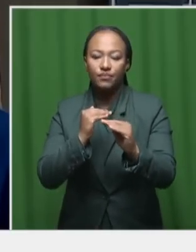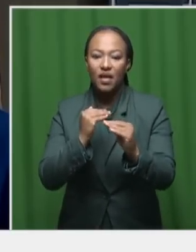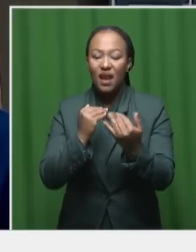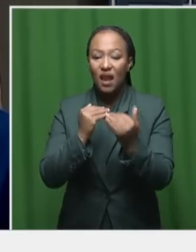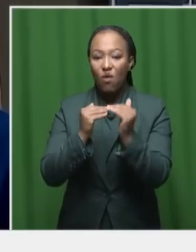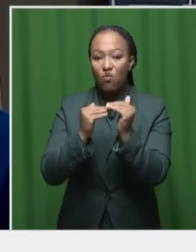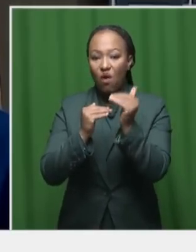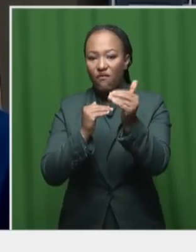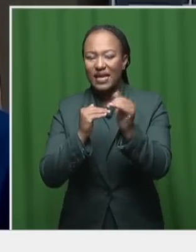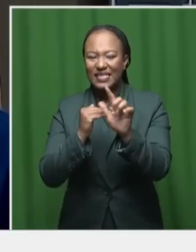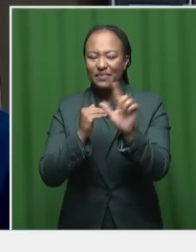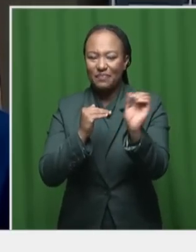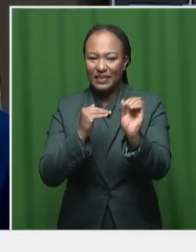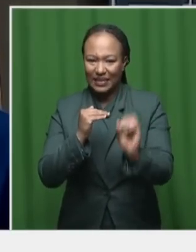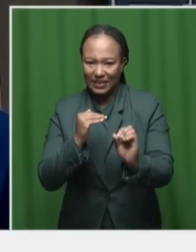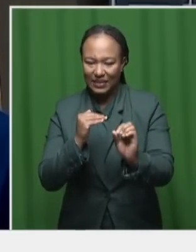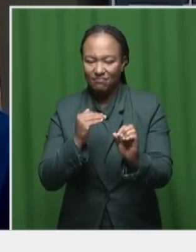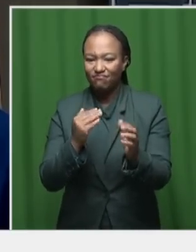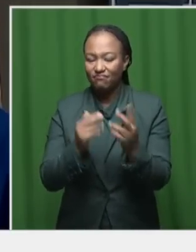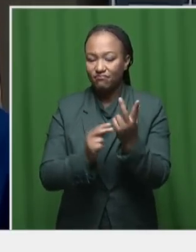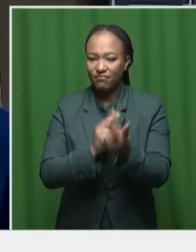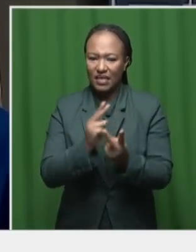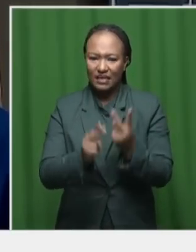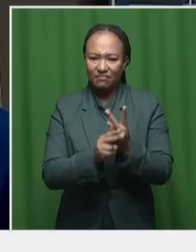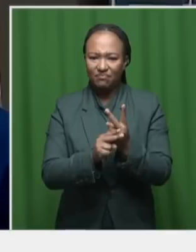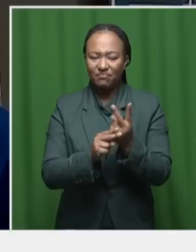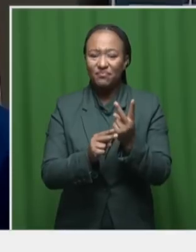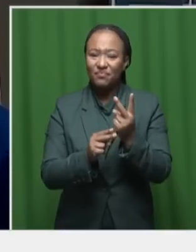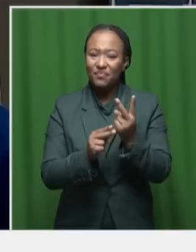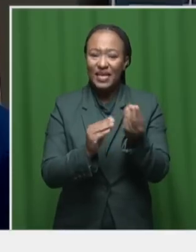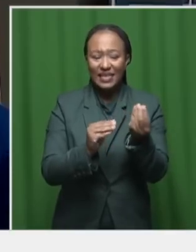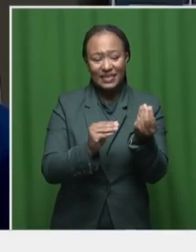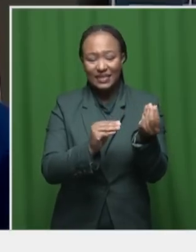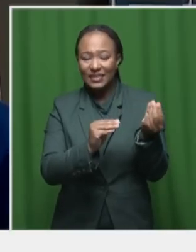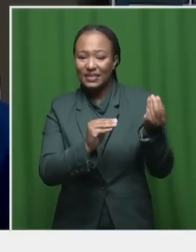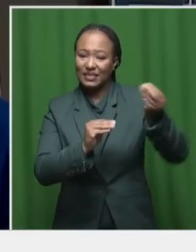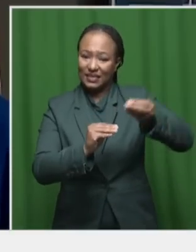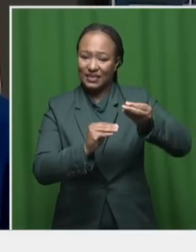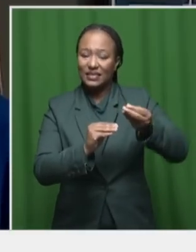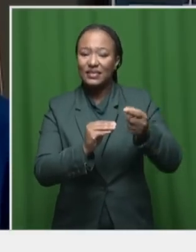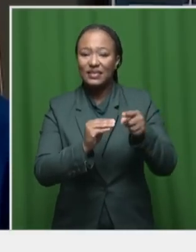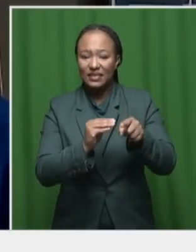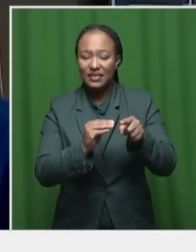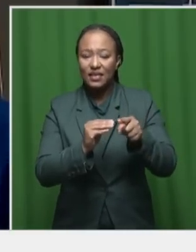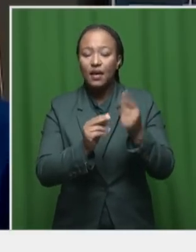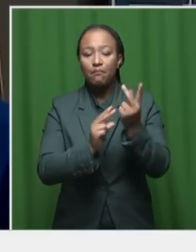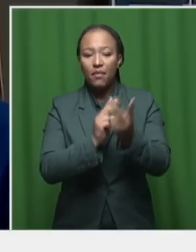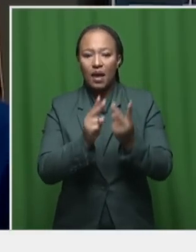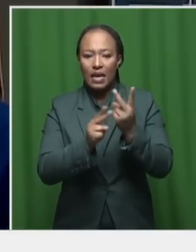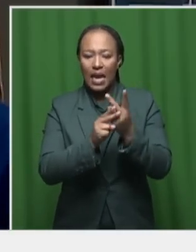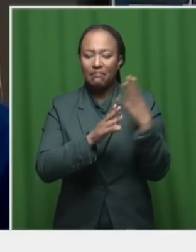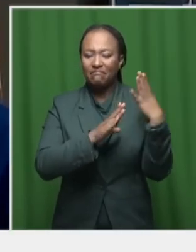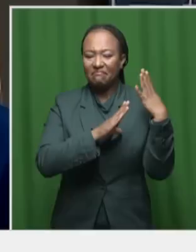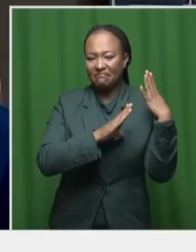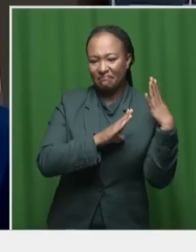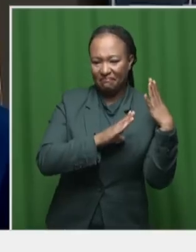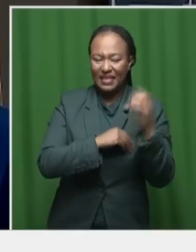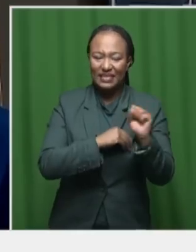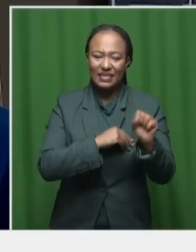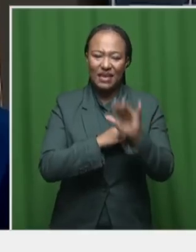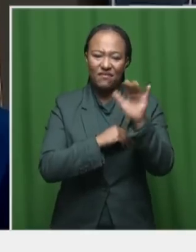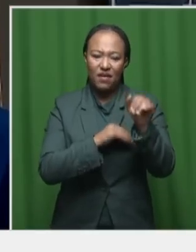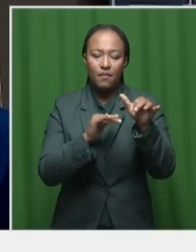7%. But, again, the interest rates, and this is another burden for that band of South Africans who